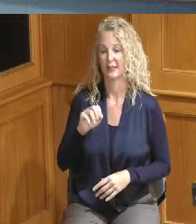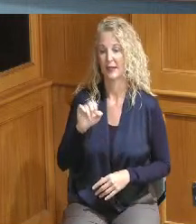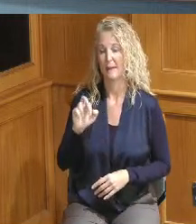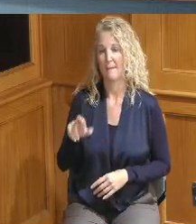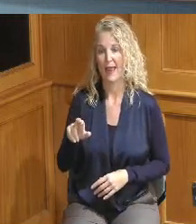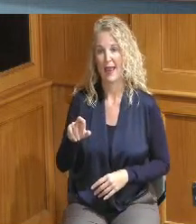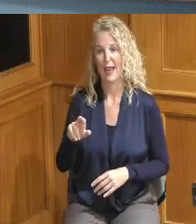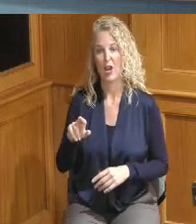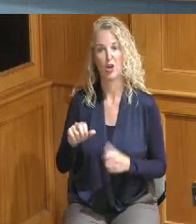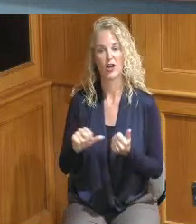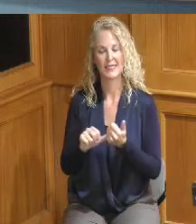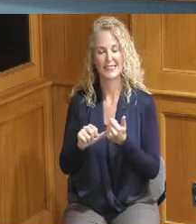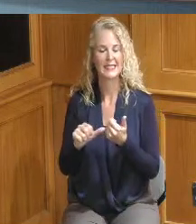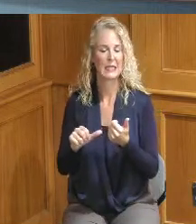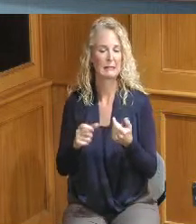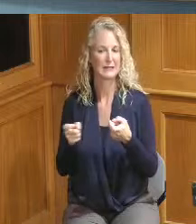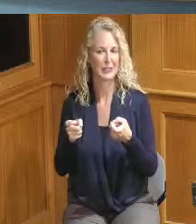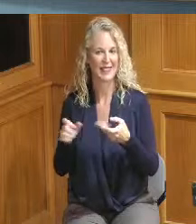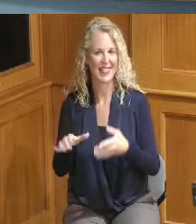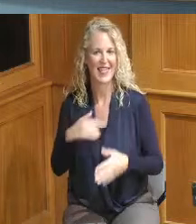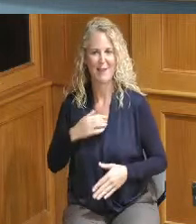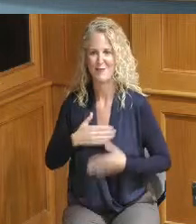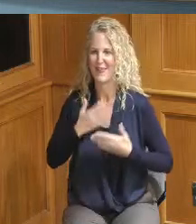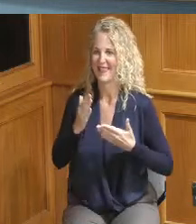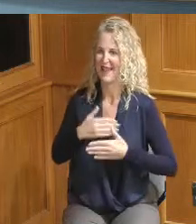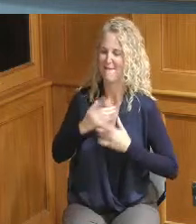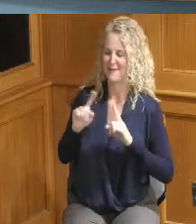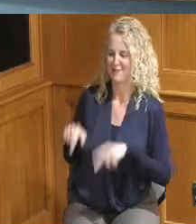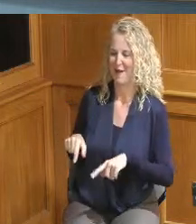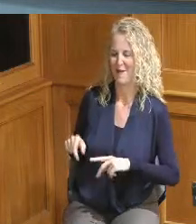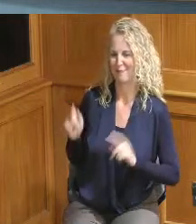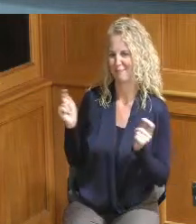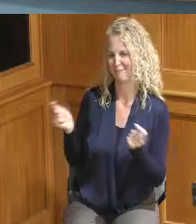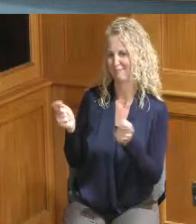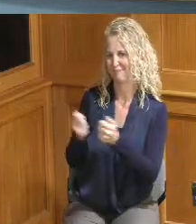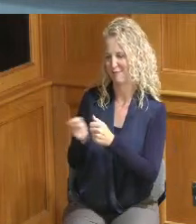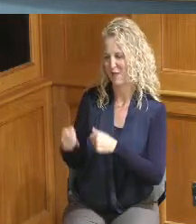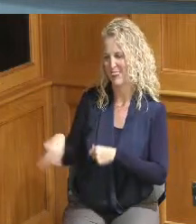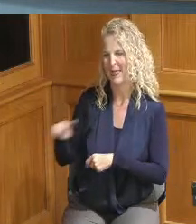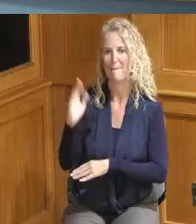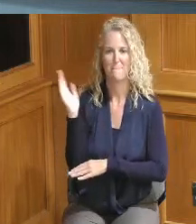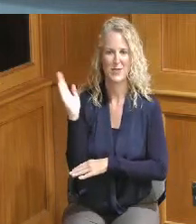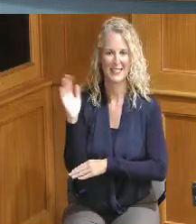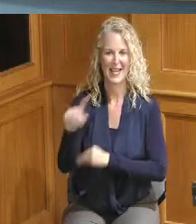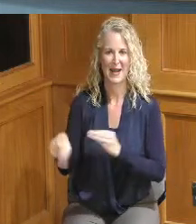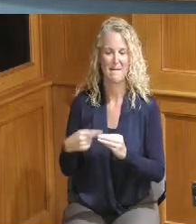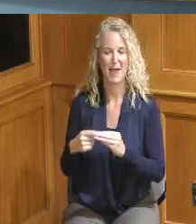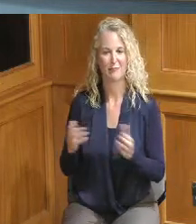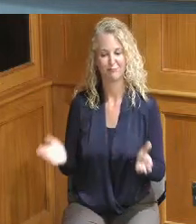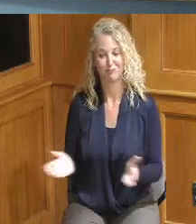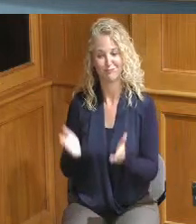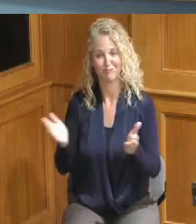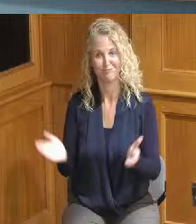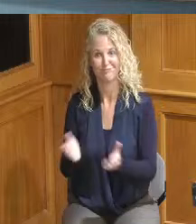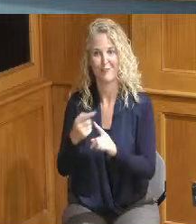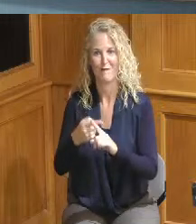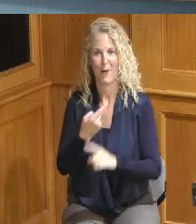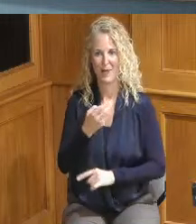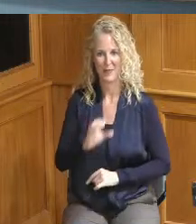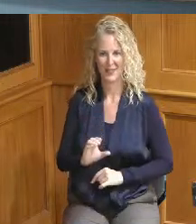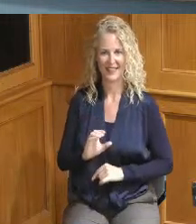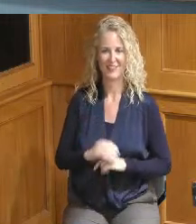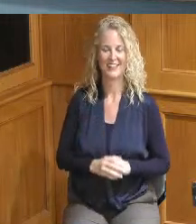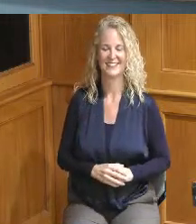Lemon Kearney. I was happy to join that and give a word of encouragement on behalf of Hamilton